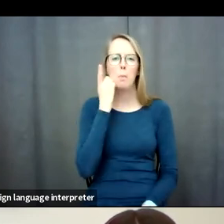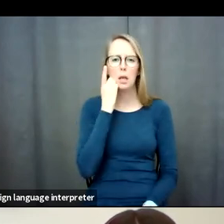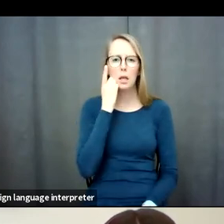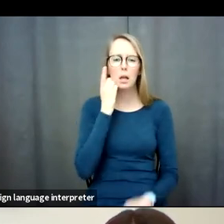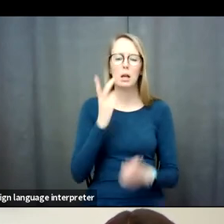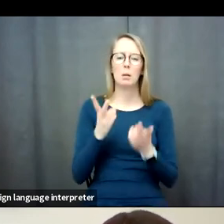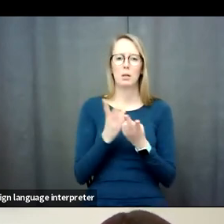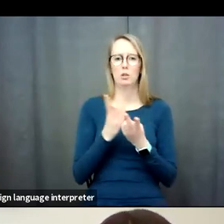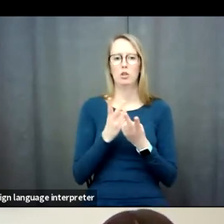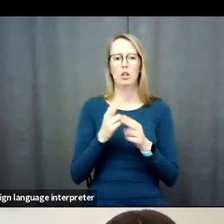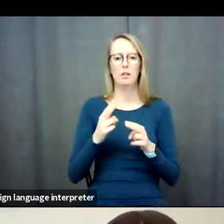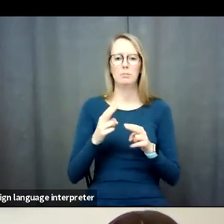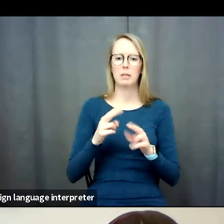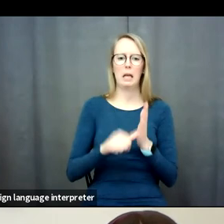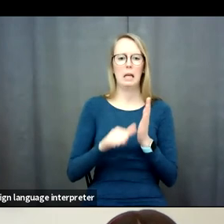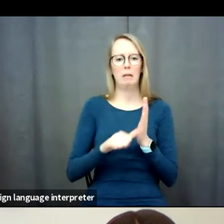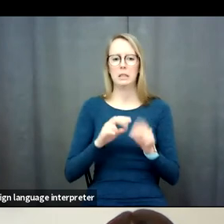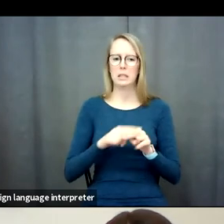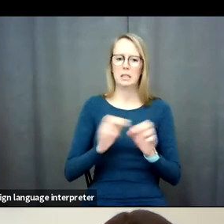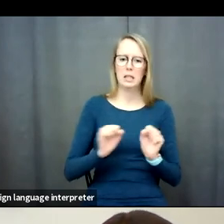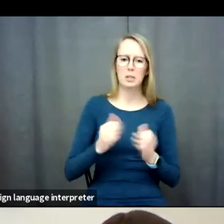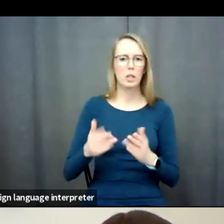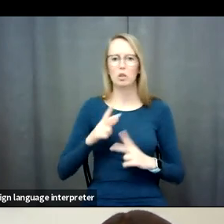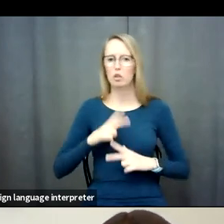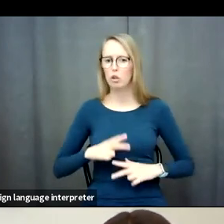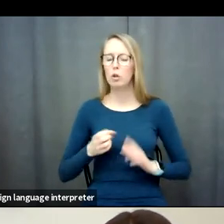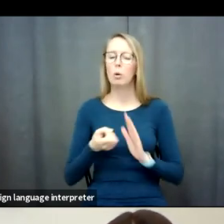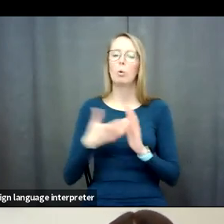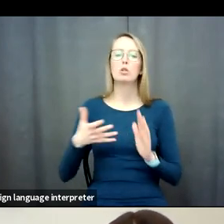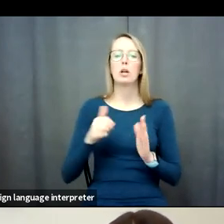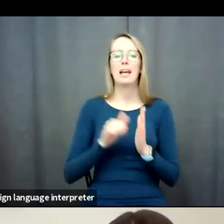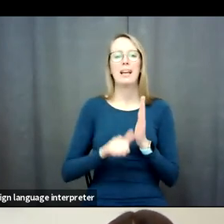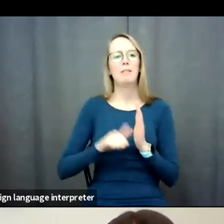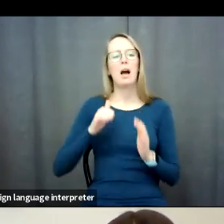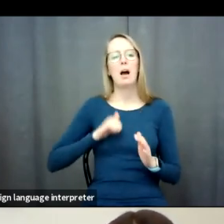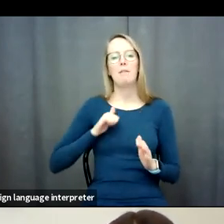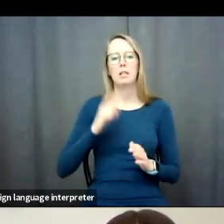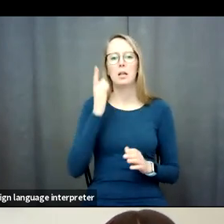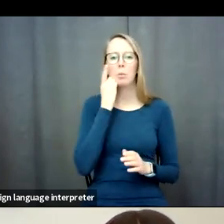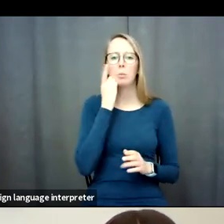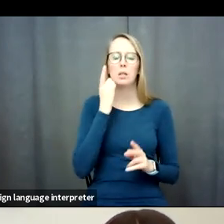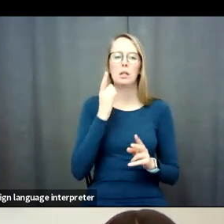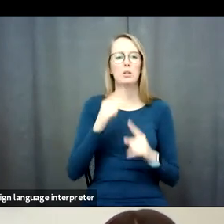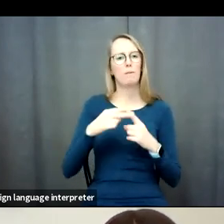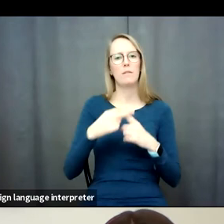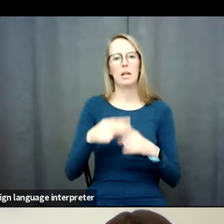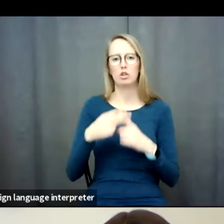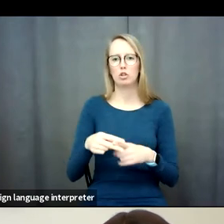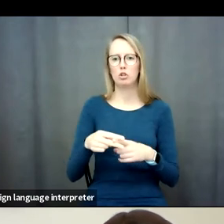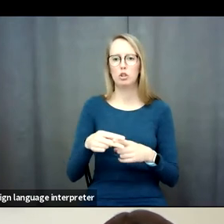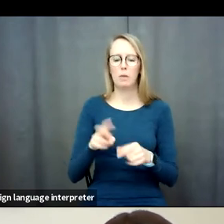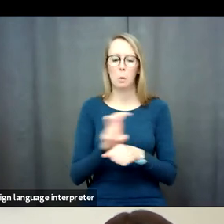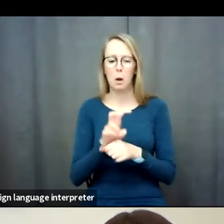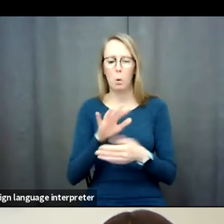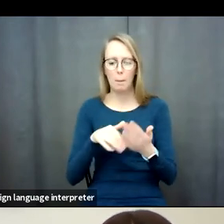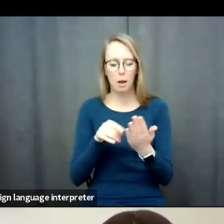students feel unsafe and stressed because the students used the mobile as a tool to check the schedule